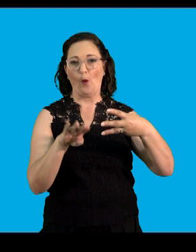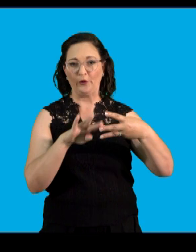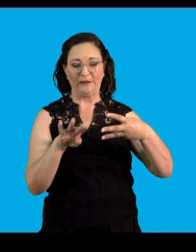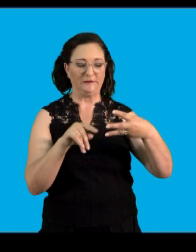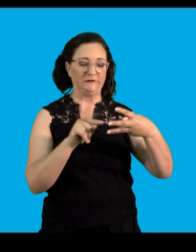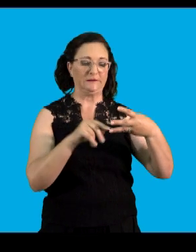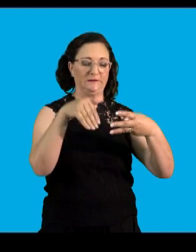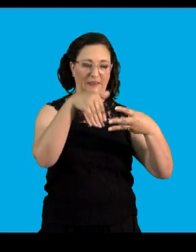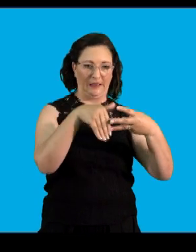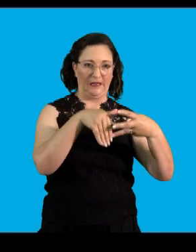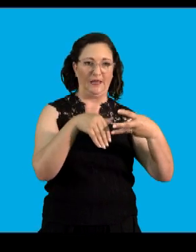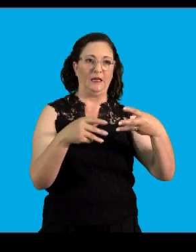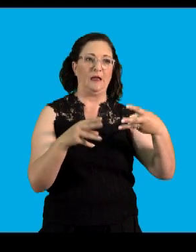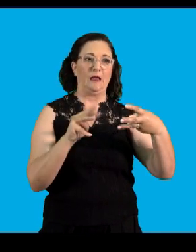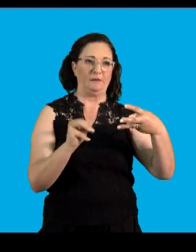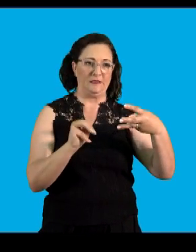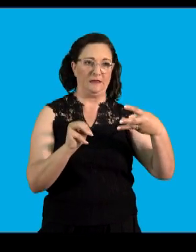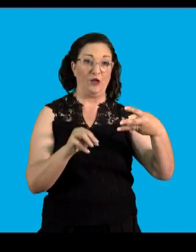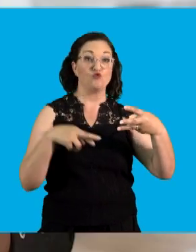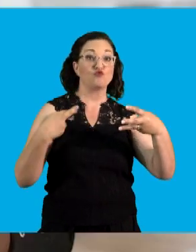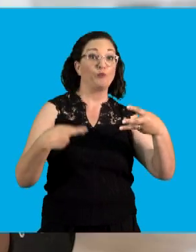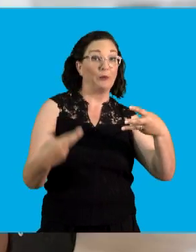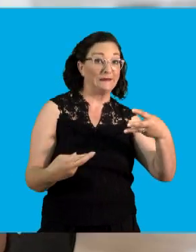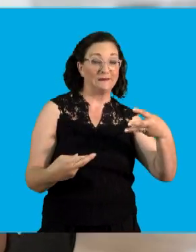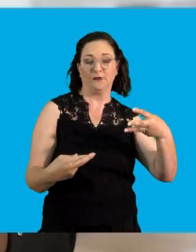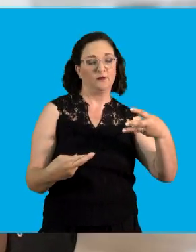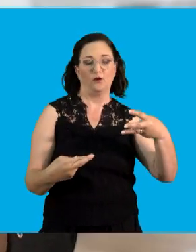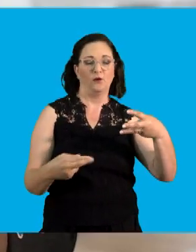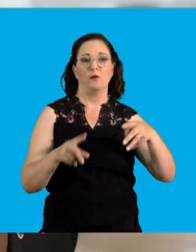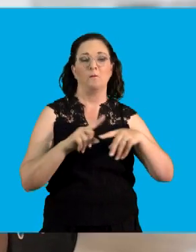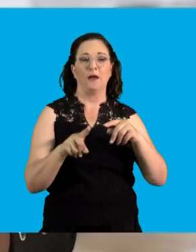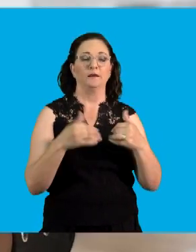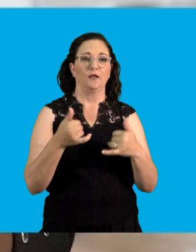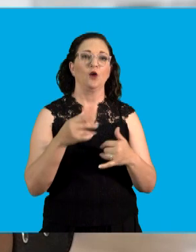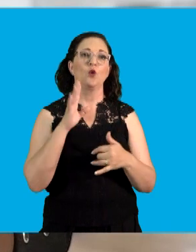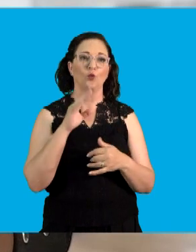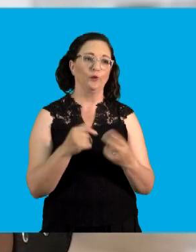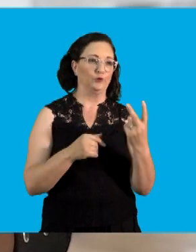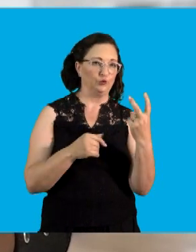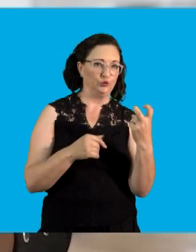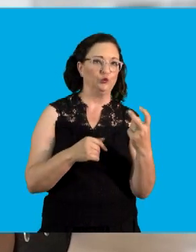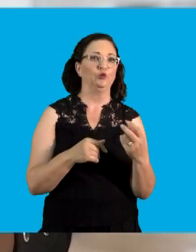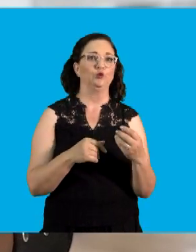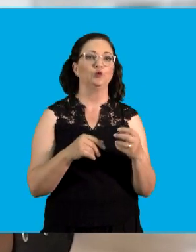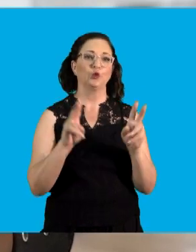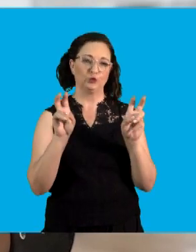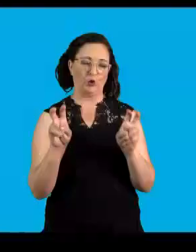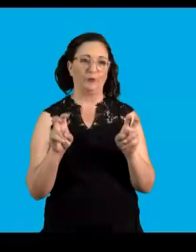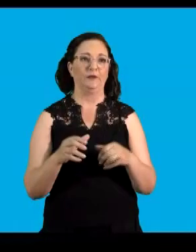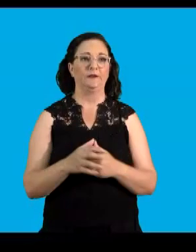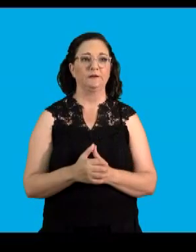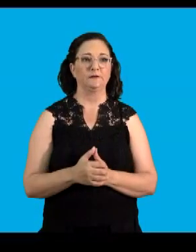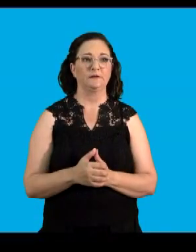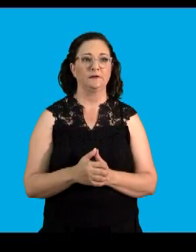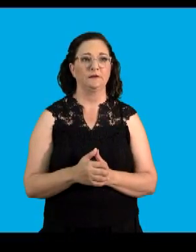to miscellaneous, but it's not going to be a repetition. It's just that it's a question that comes from these 2 topics. So 20 marks will be